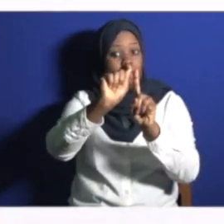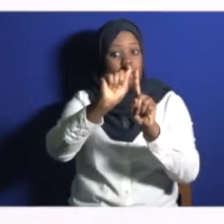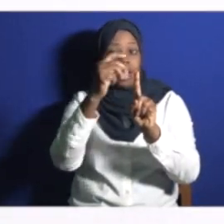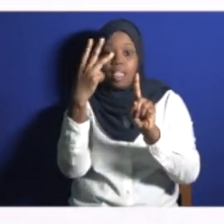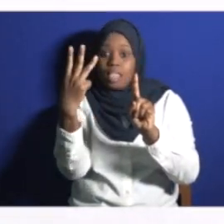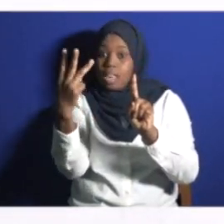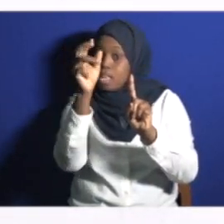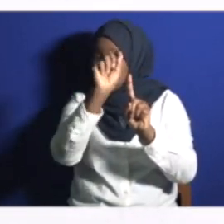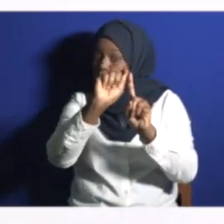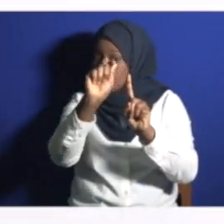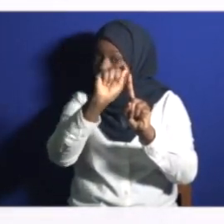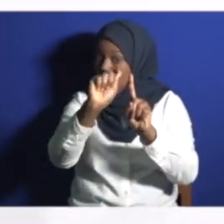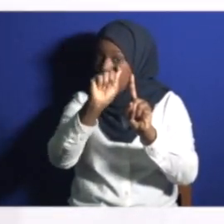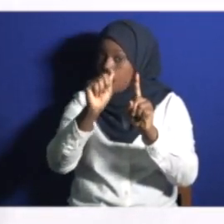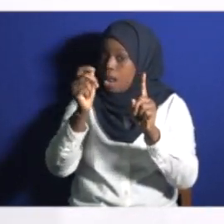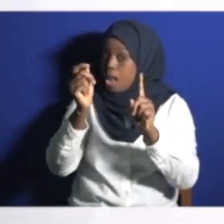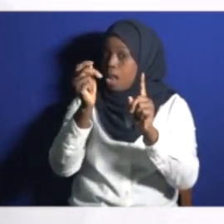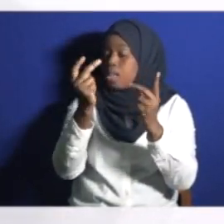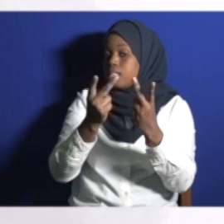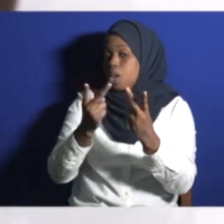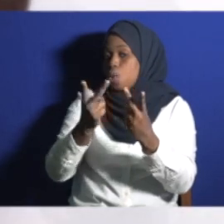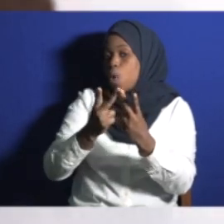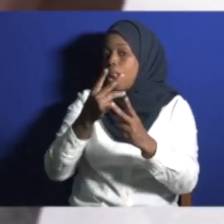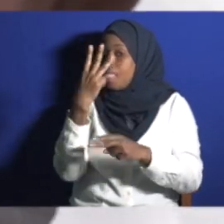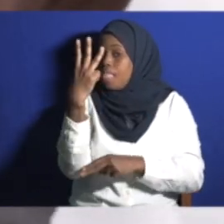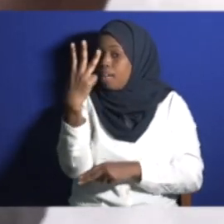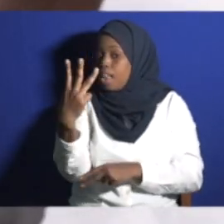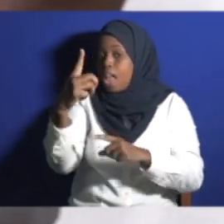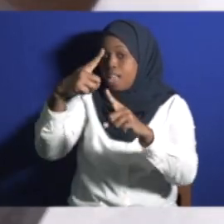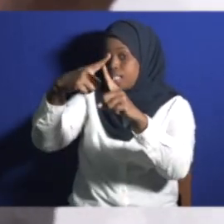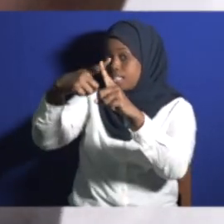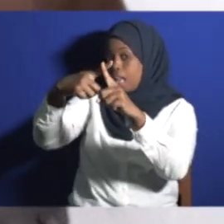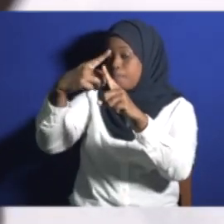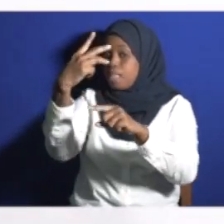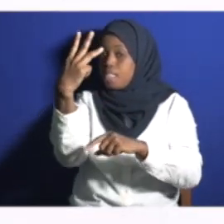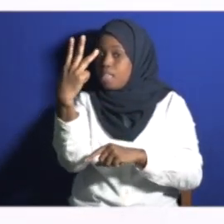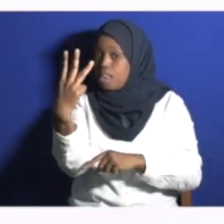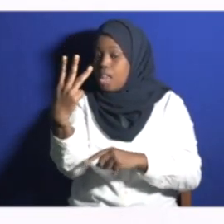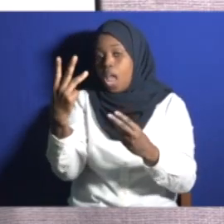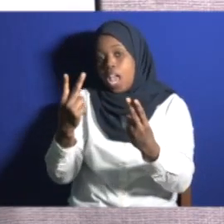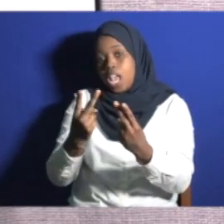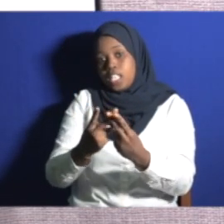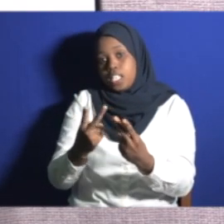squared, this is equal to 3 times 3, and this is equal to 9.